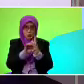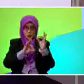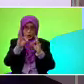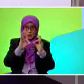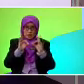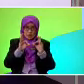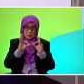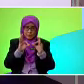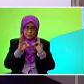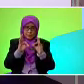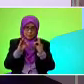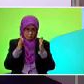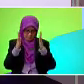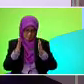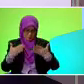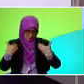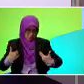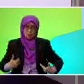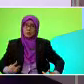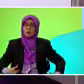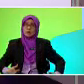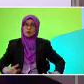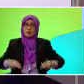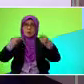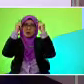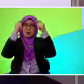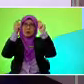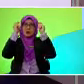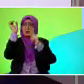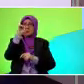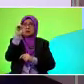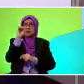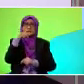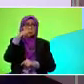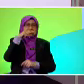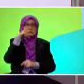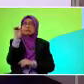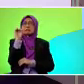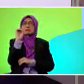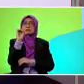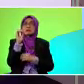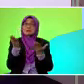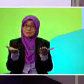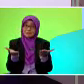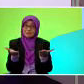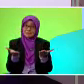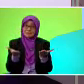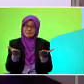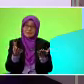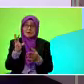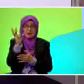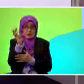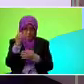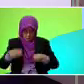cleanliness, you do not take your bath or you do not brush your teeth. Okay, so microorganisms can